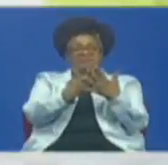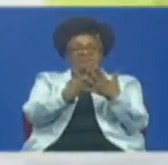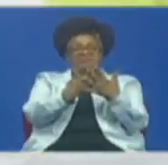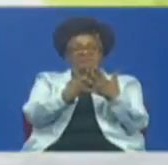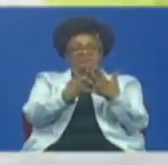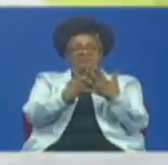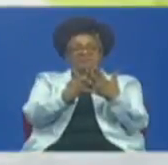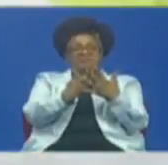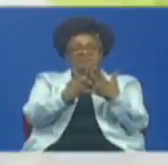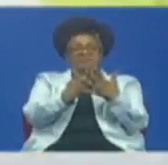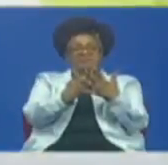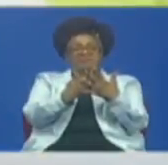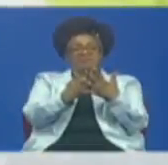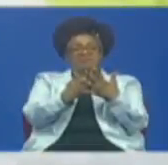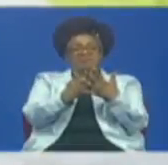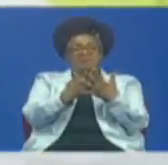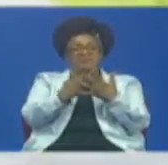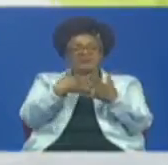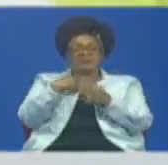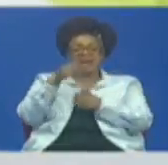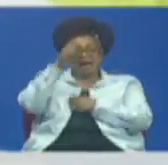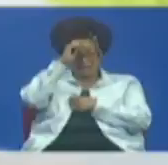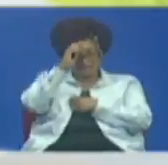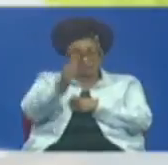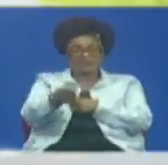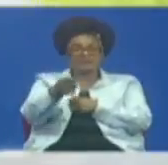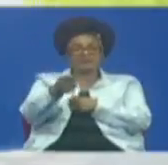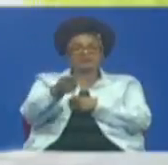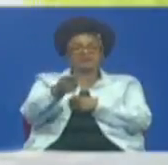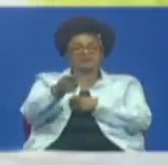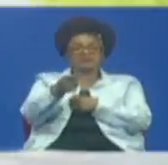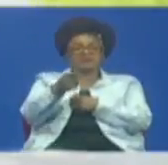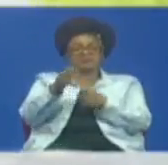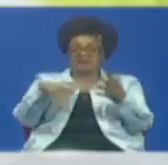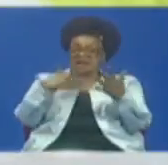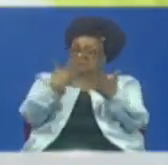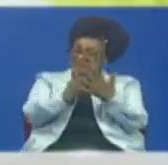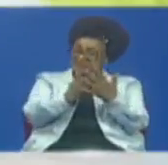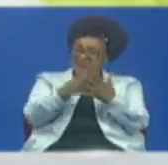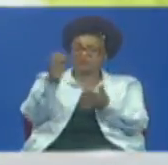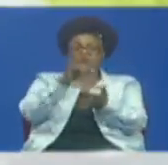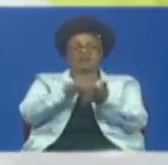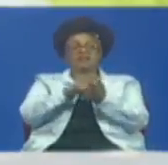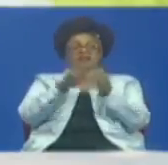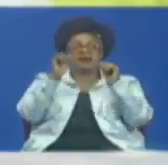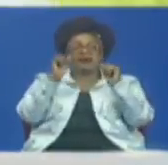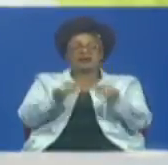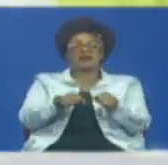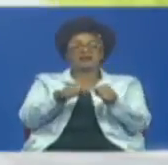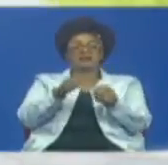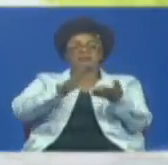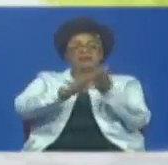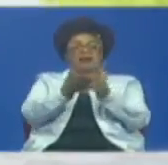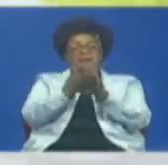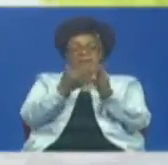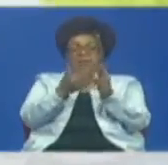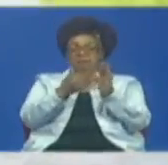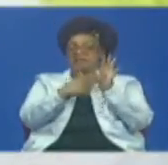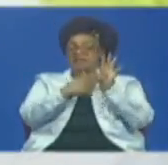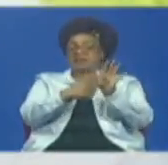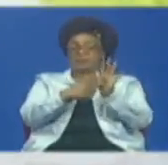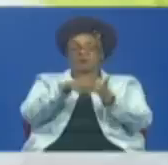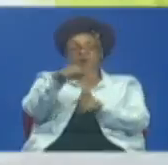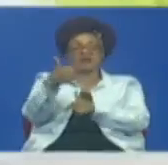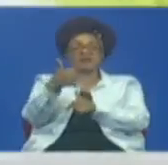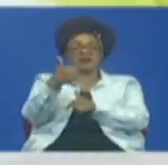Niliheshimu nishikwe ili nikuwe example kwa wengine. Kwa sababu ningeresist ingekuwa ni picha mbaya kama